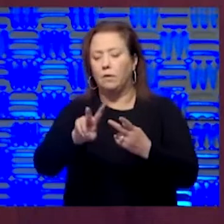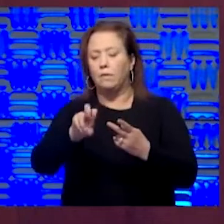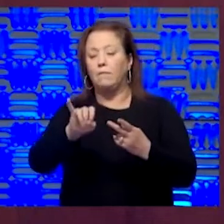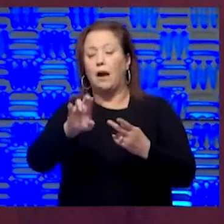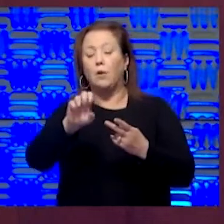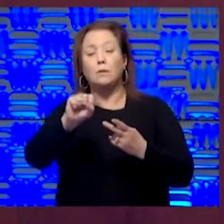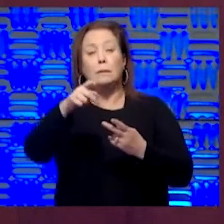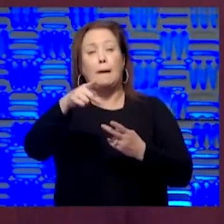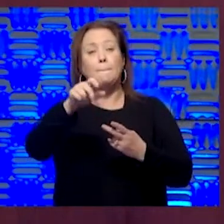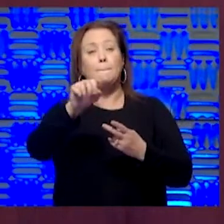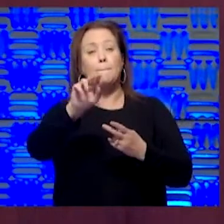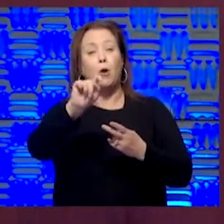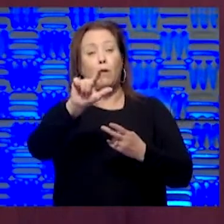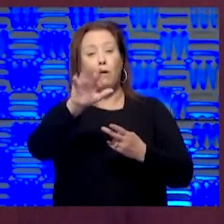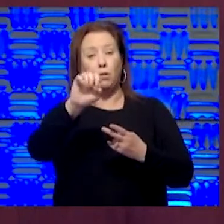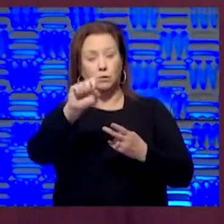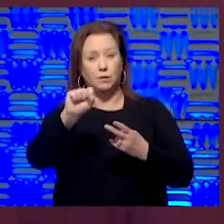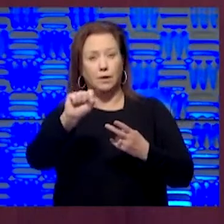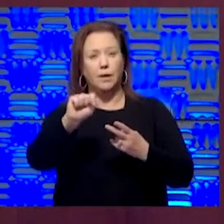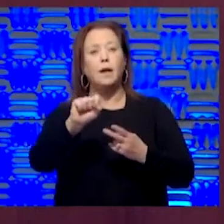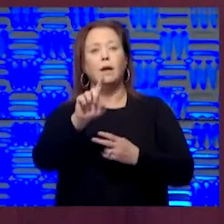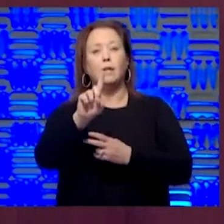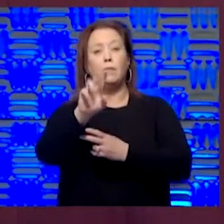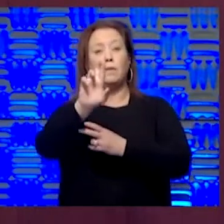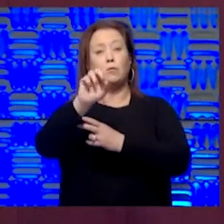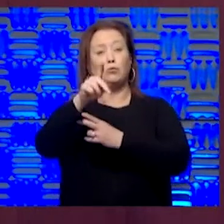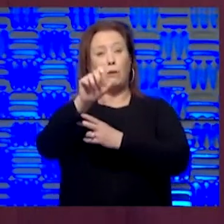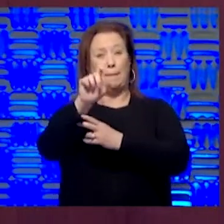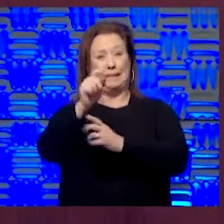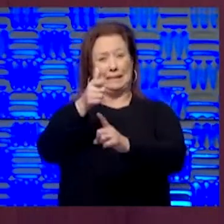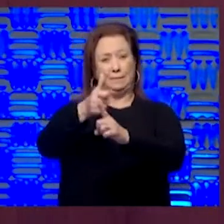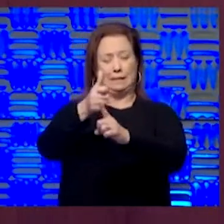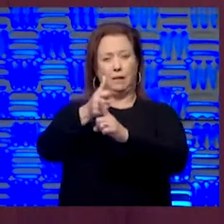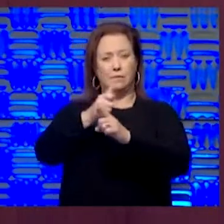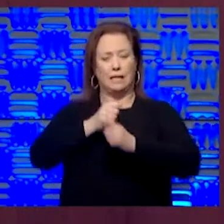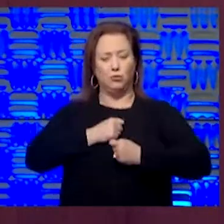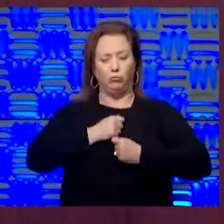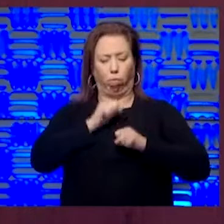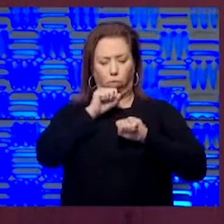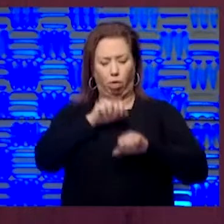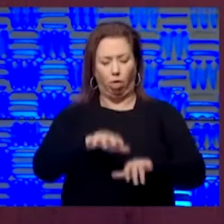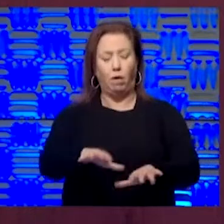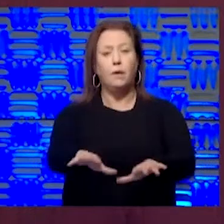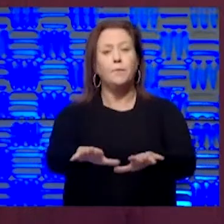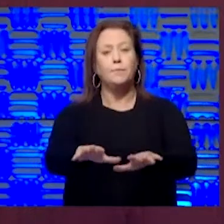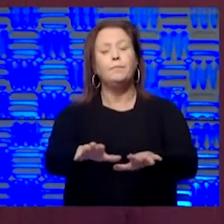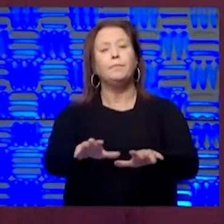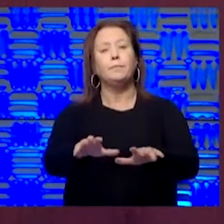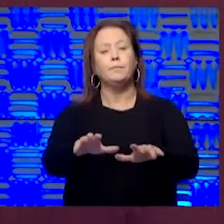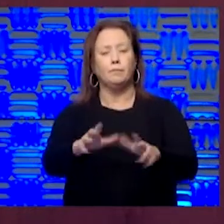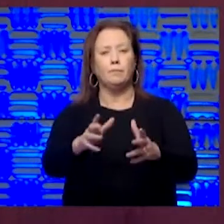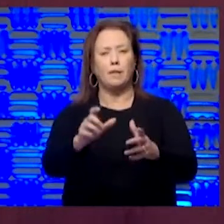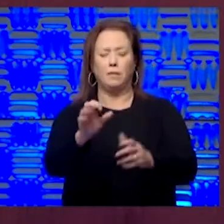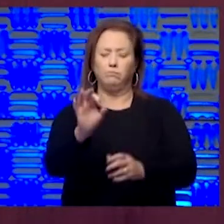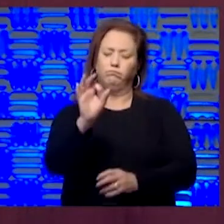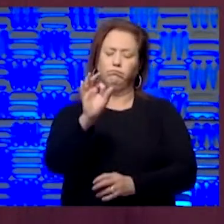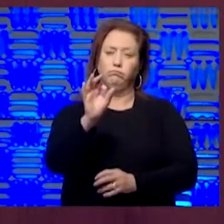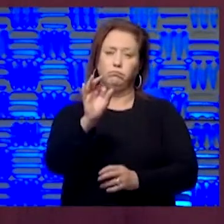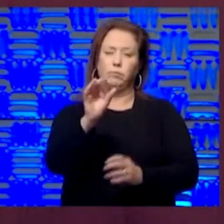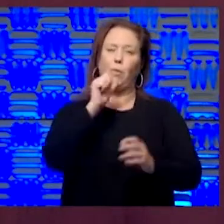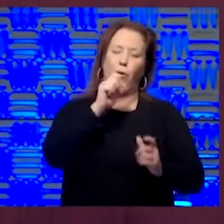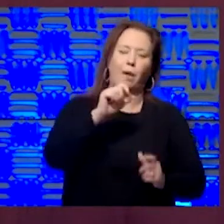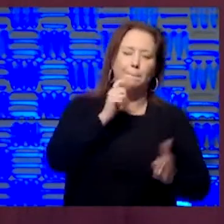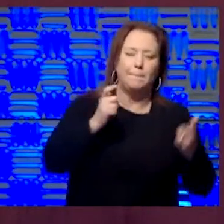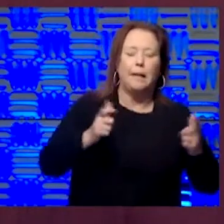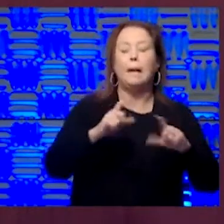because we know that the dynamics of droplets that you cough or sneeze or breathe out are such that they're fairly large. They're actually, well, they're not